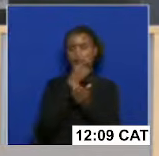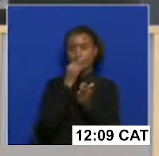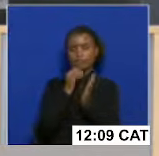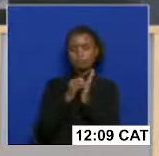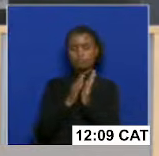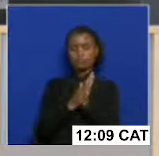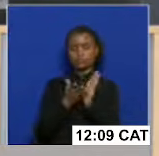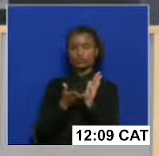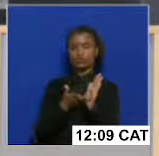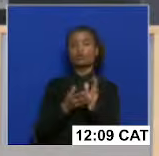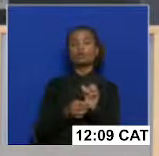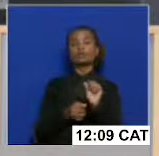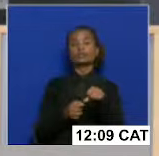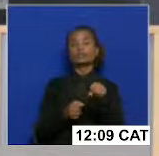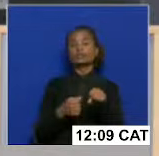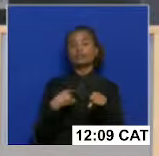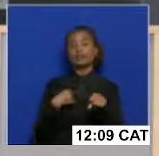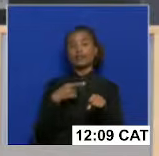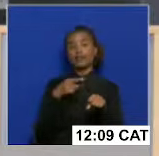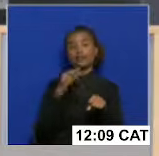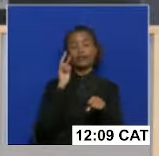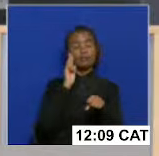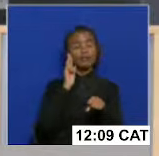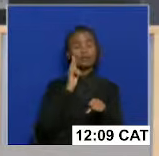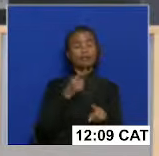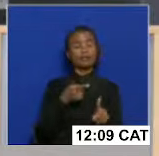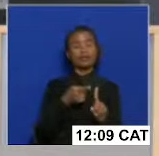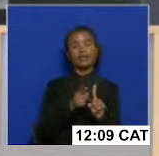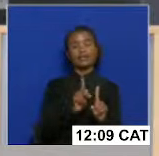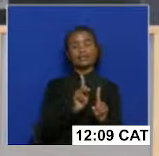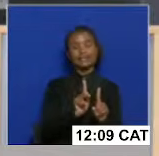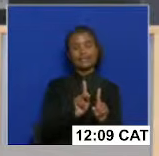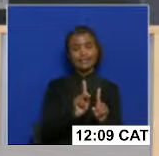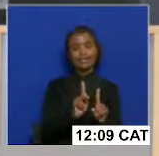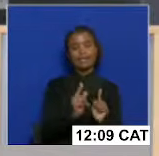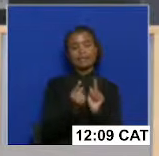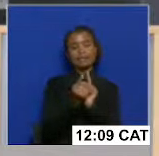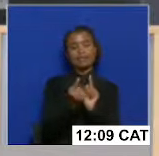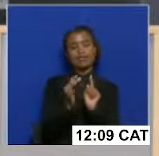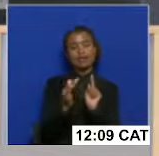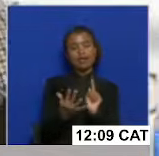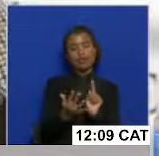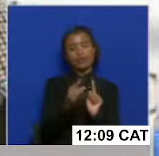can remember who's this K. Oh, that was exactly my question. Thank you then.